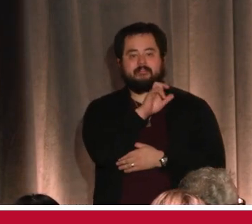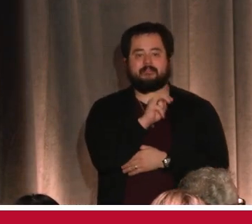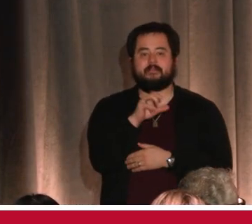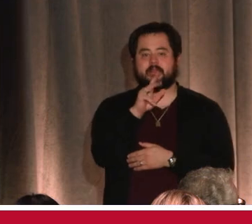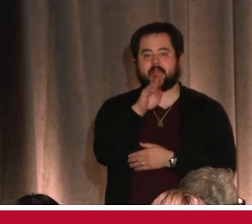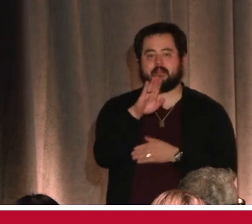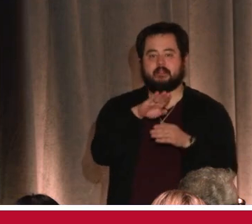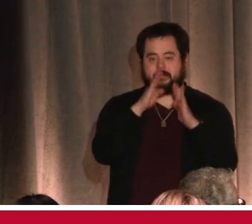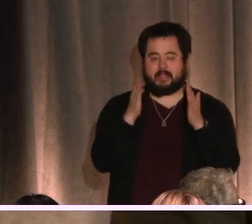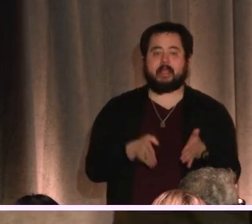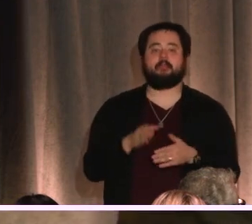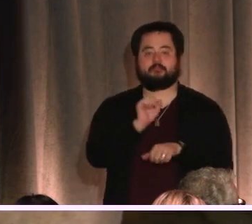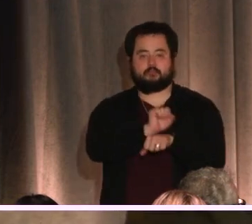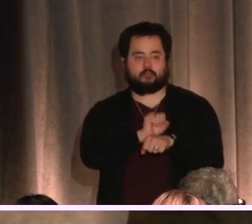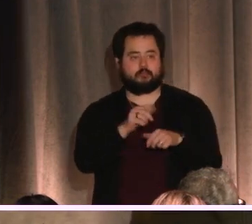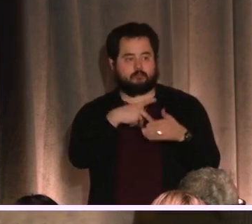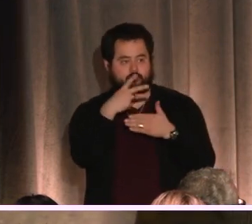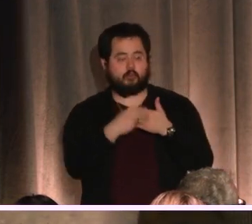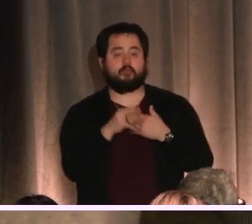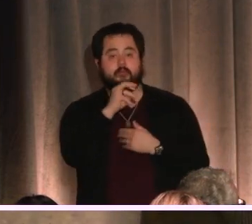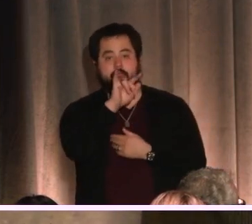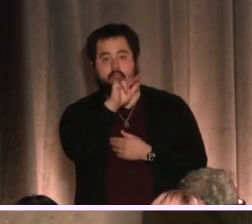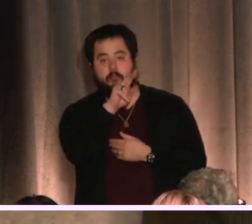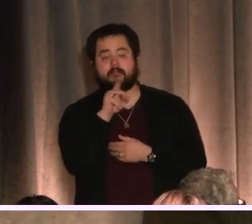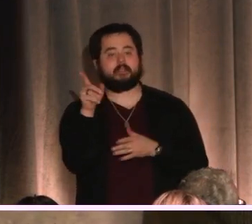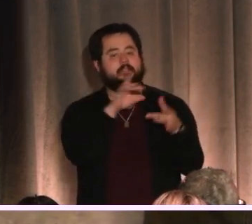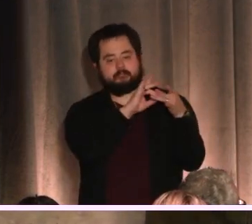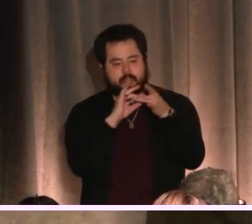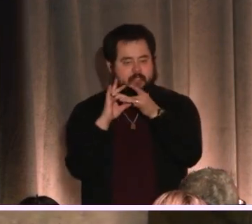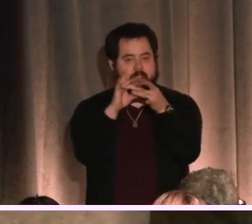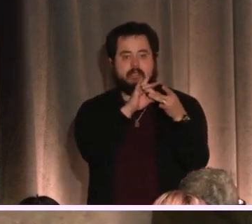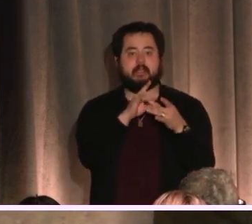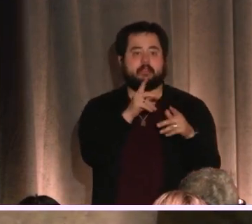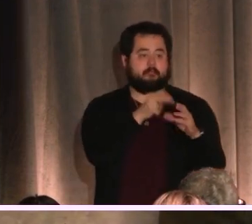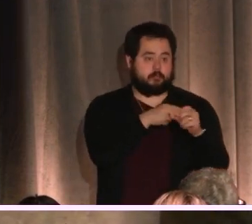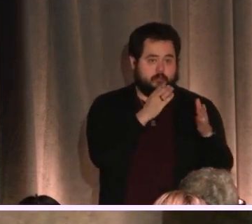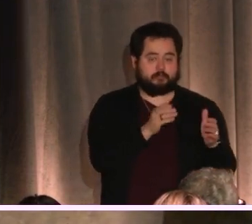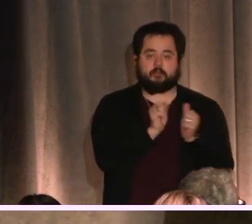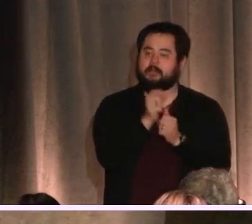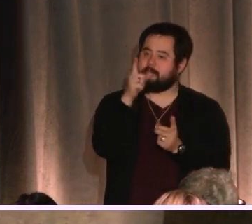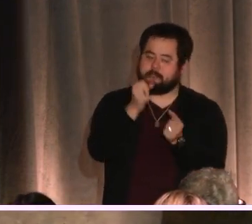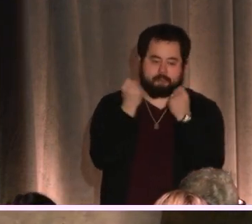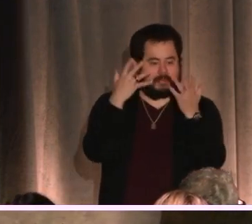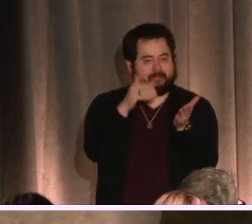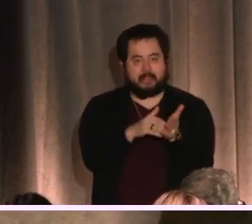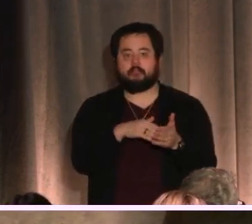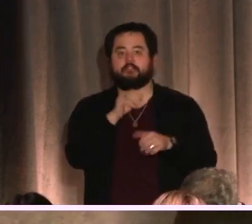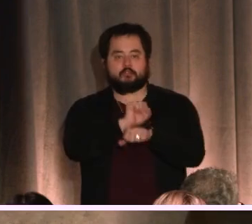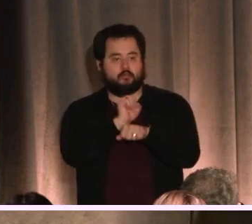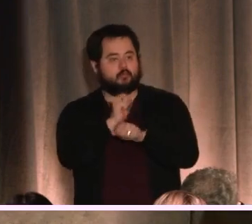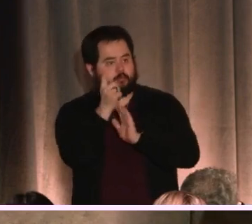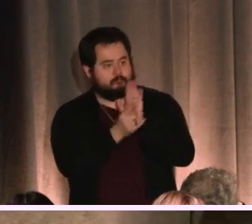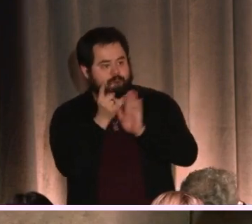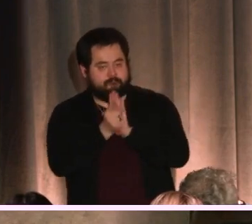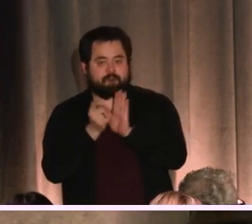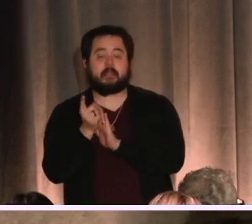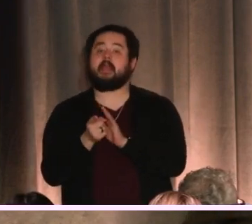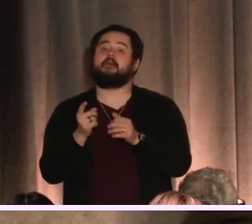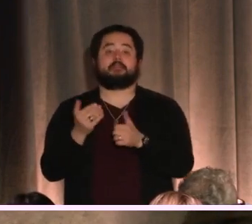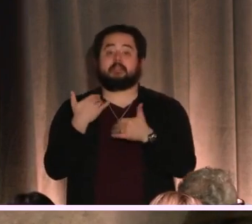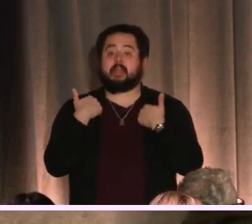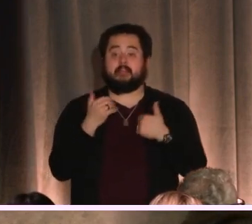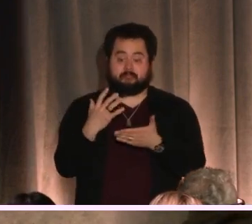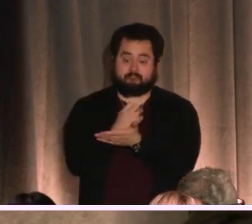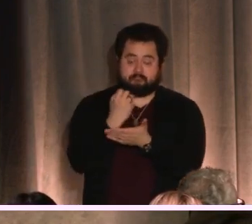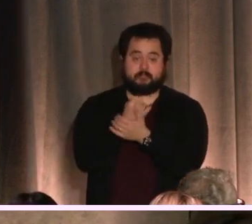employment program, Marvin has connected participants to thousands of work hours, resulting in significant income and independence. Marvin's approach